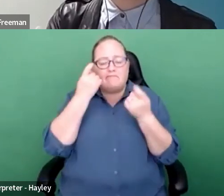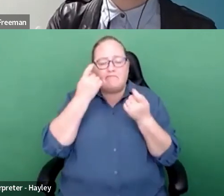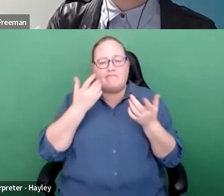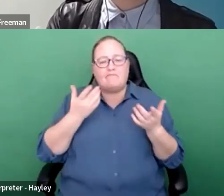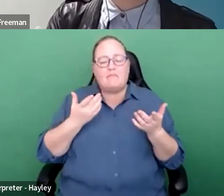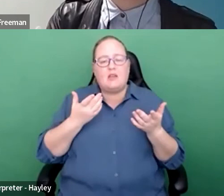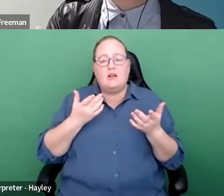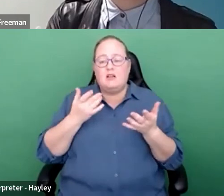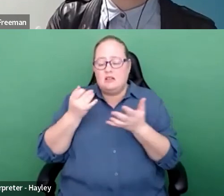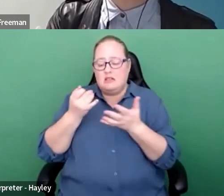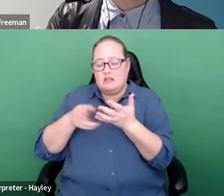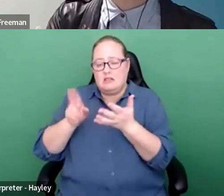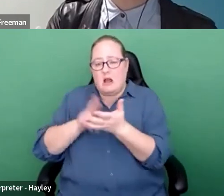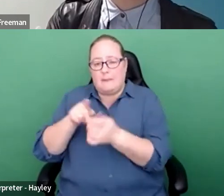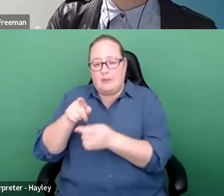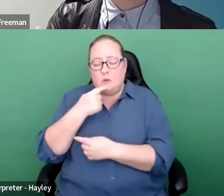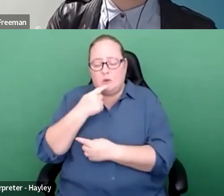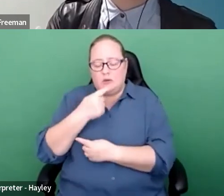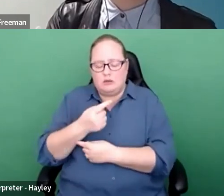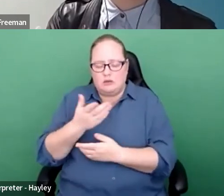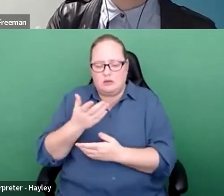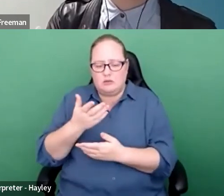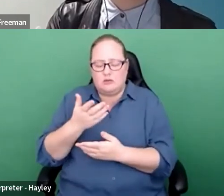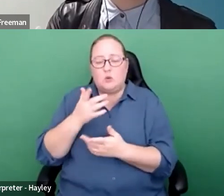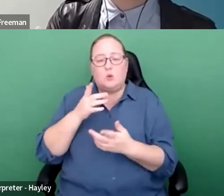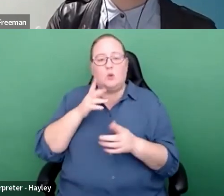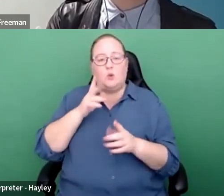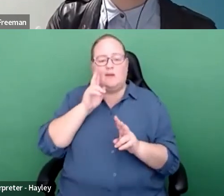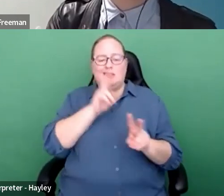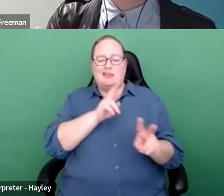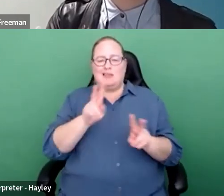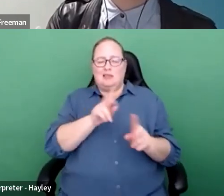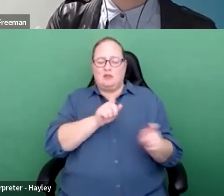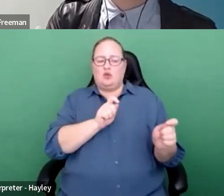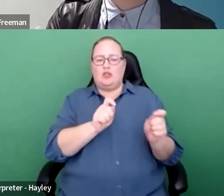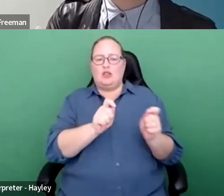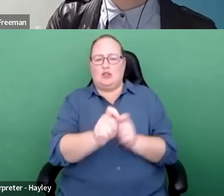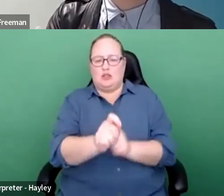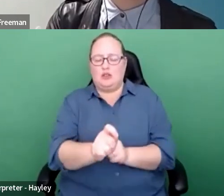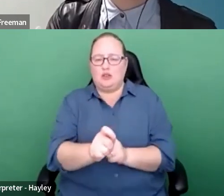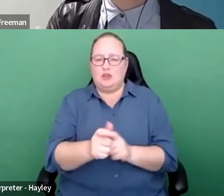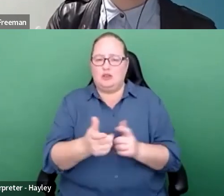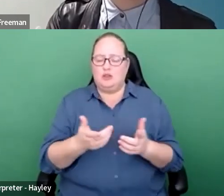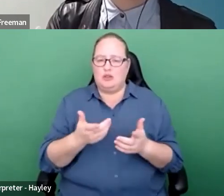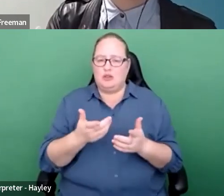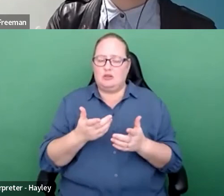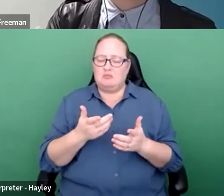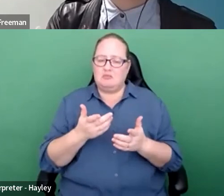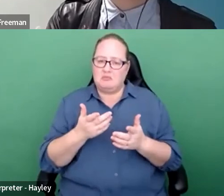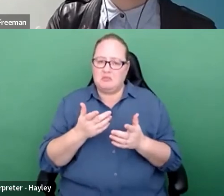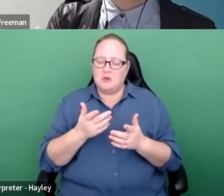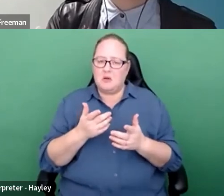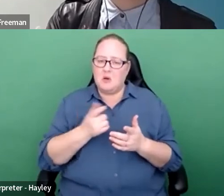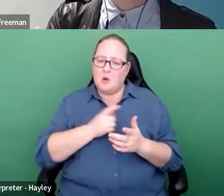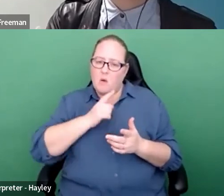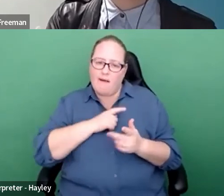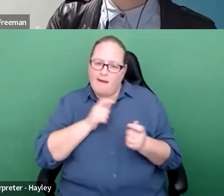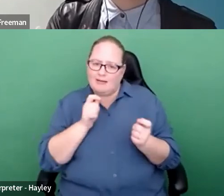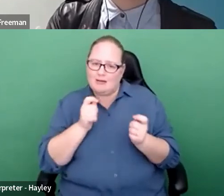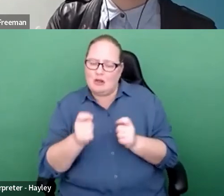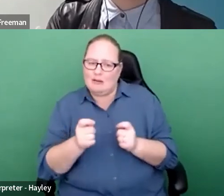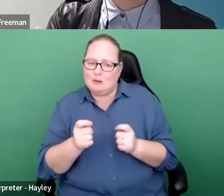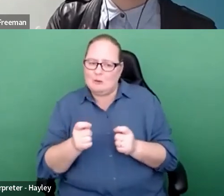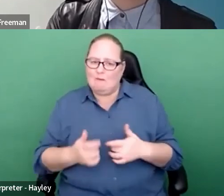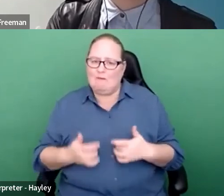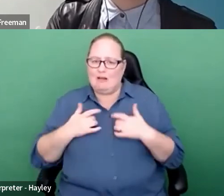since Simon, you mentioned like there is this change that you've seen, and like it has become more lenient. What do you think has been behind this change, right? Like aside